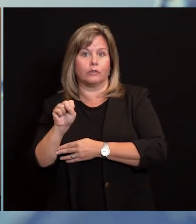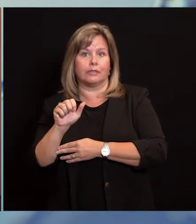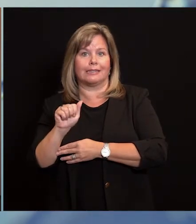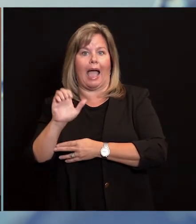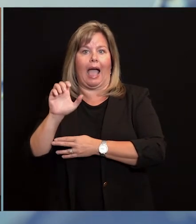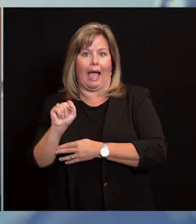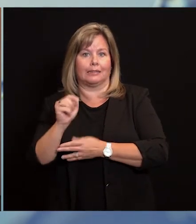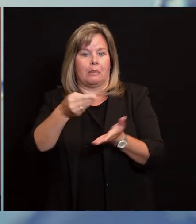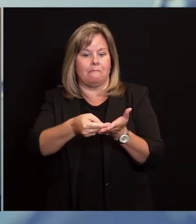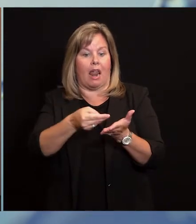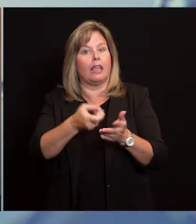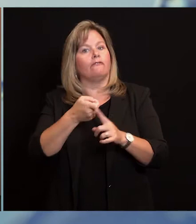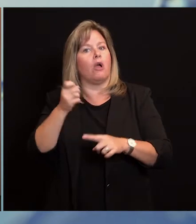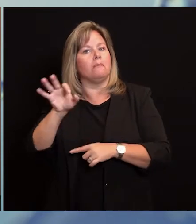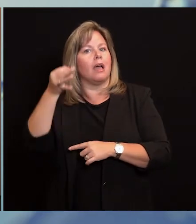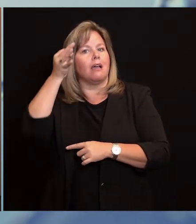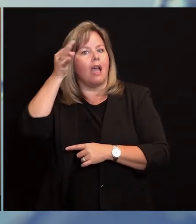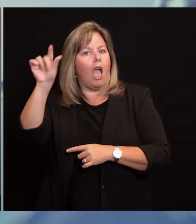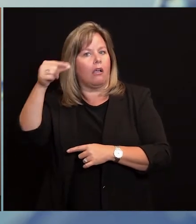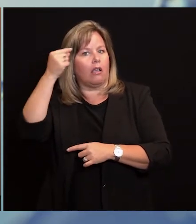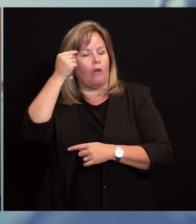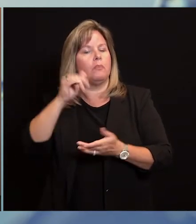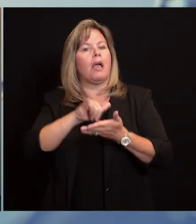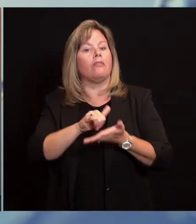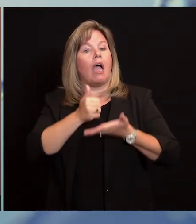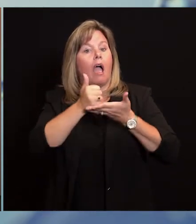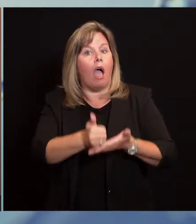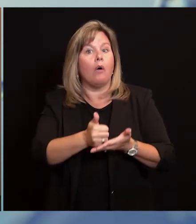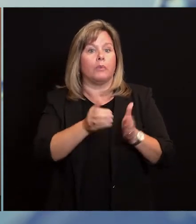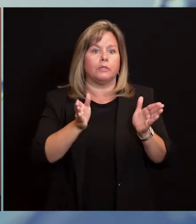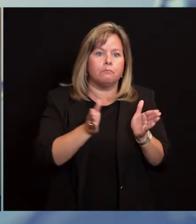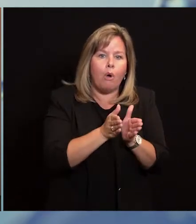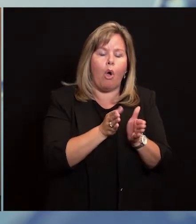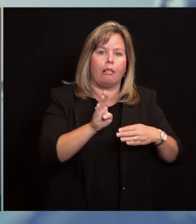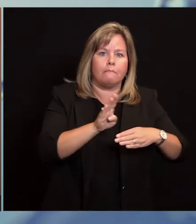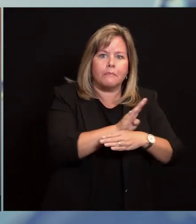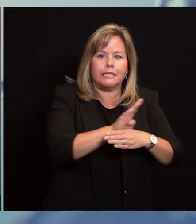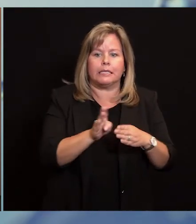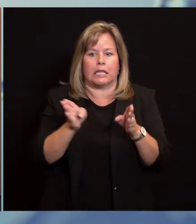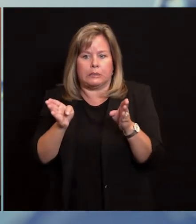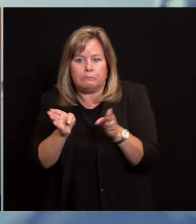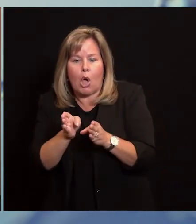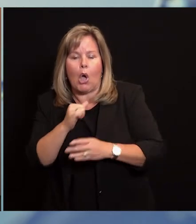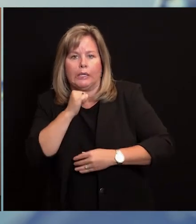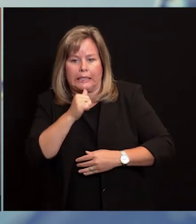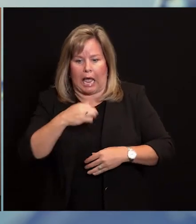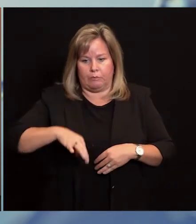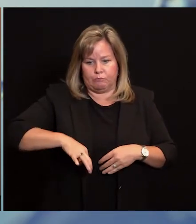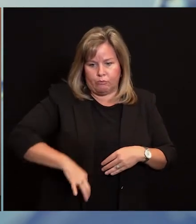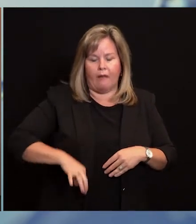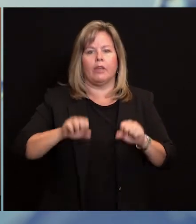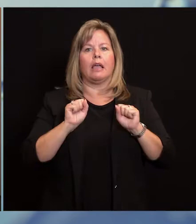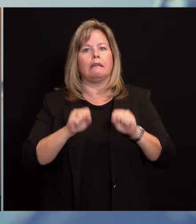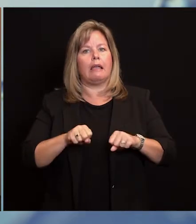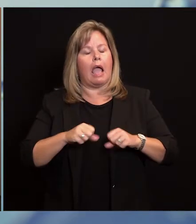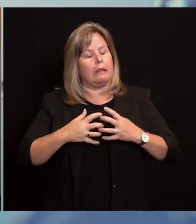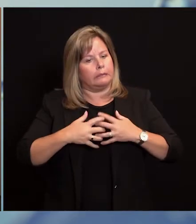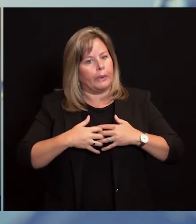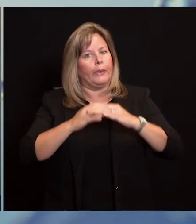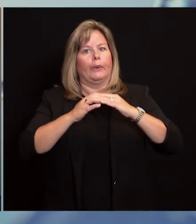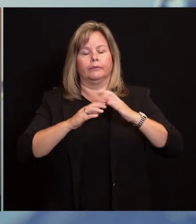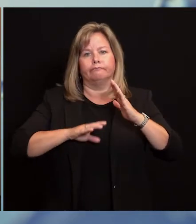two programs that are meant to help small businesses and small nonprofit organizations to survive and